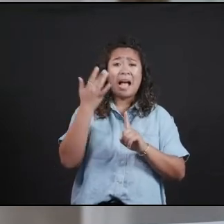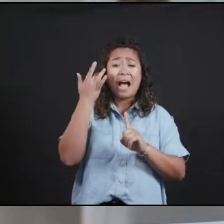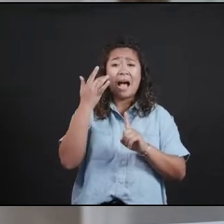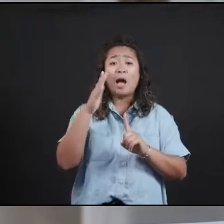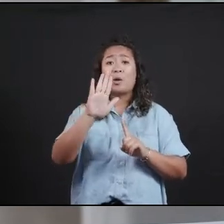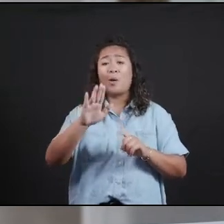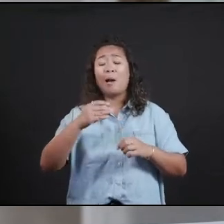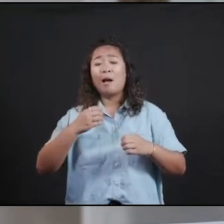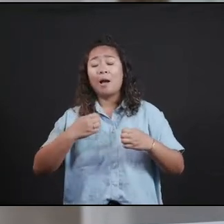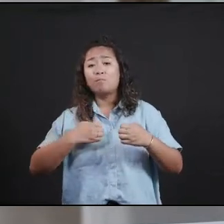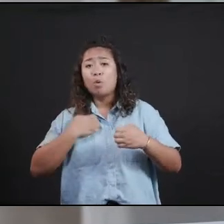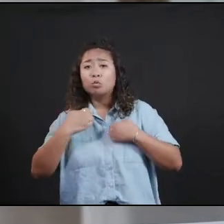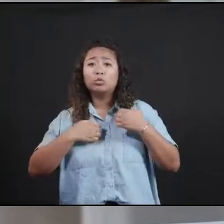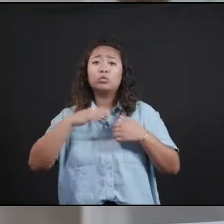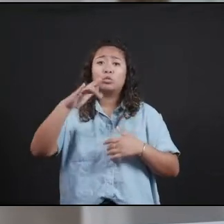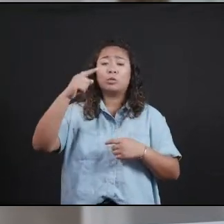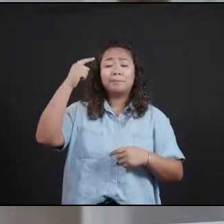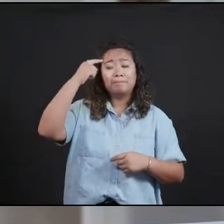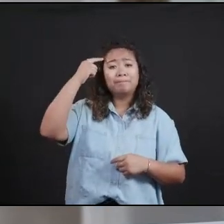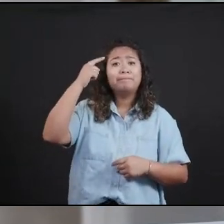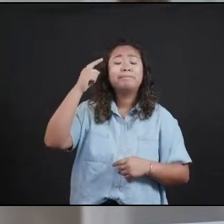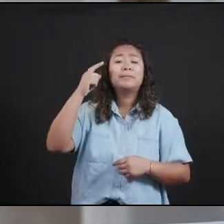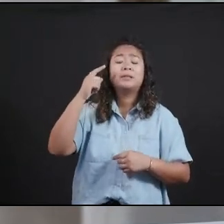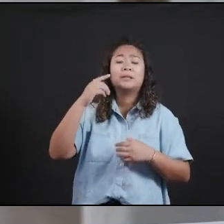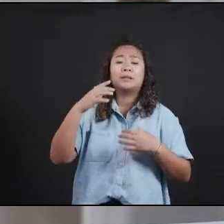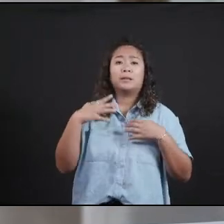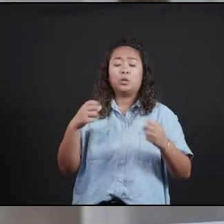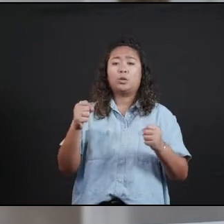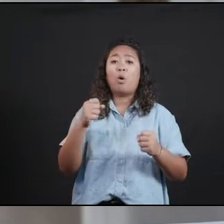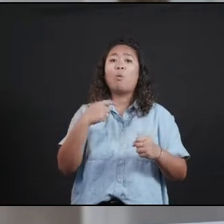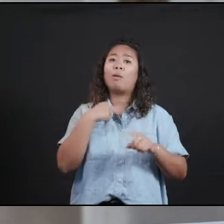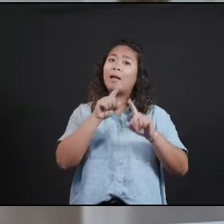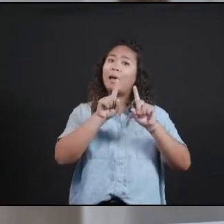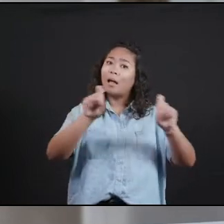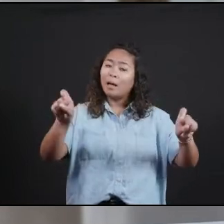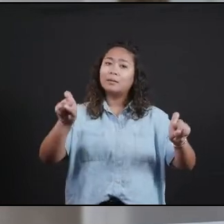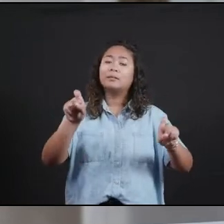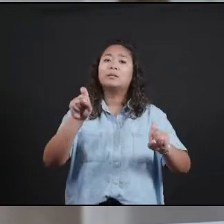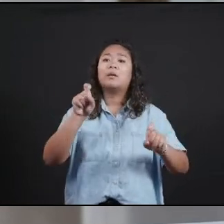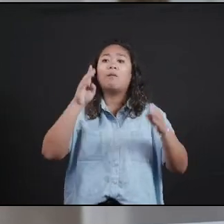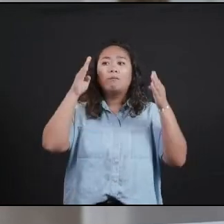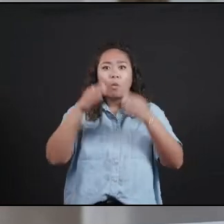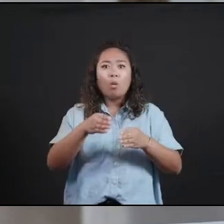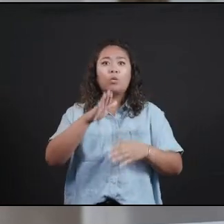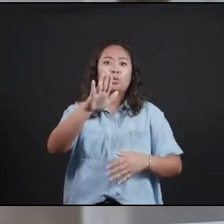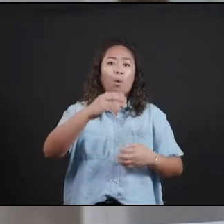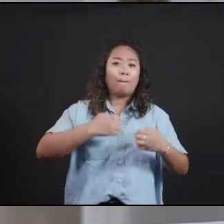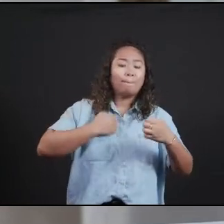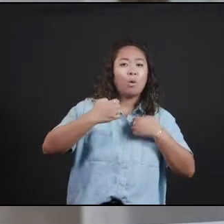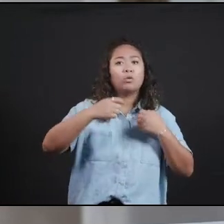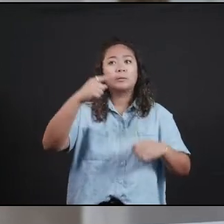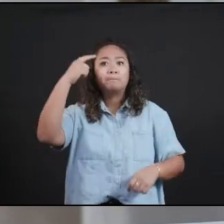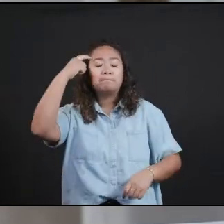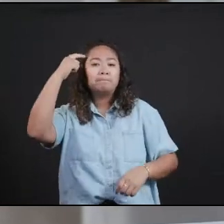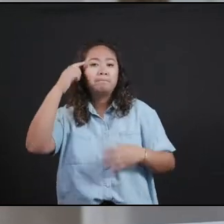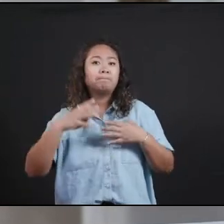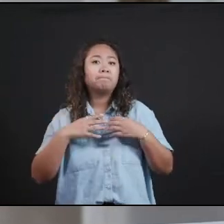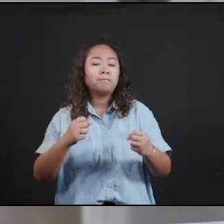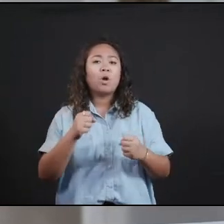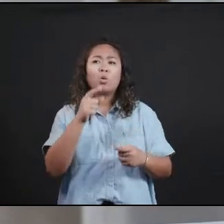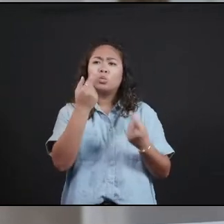little delayed is that there's a significant amount of dollars that have been allocated through the CARES Act, which was passed